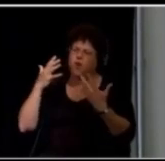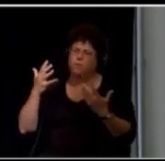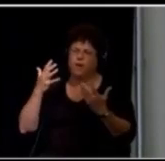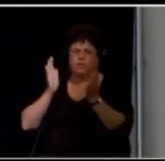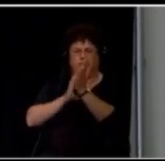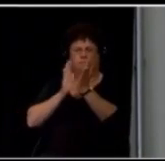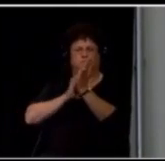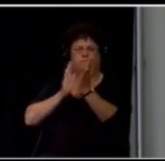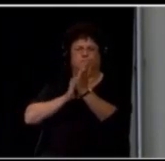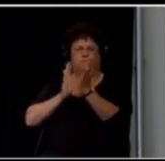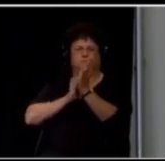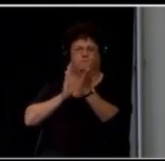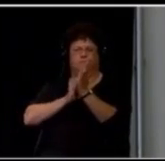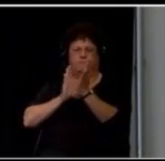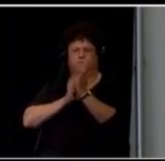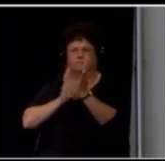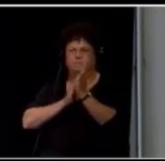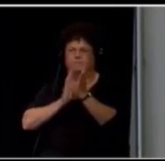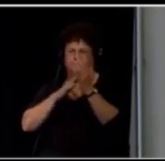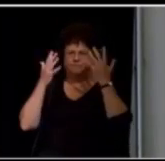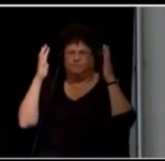All right.